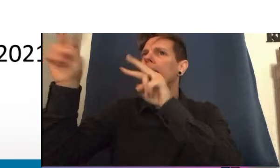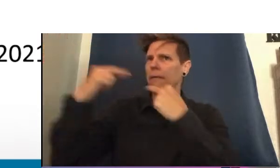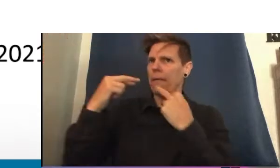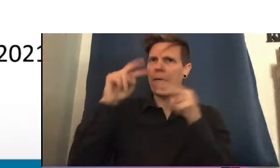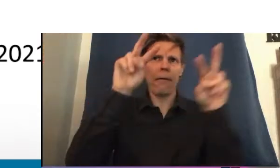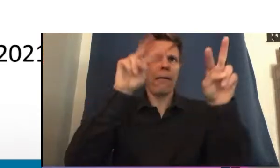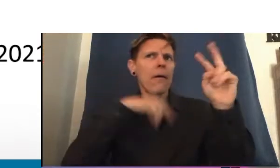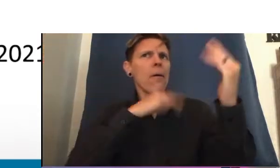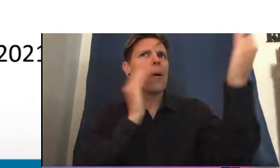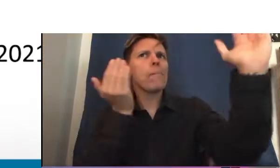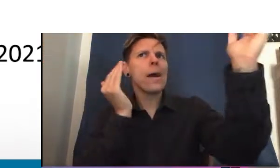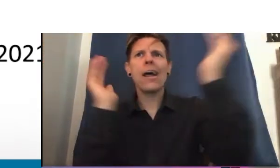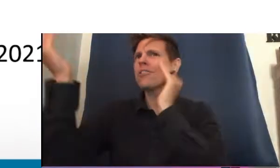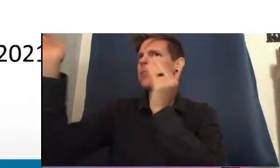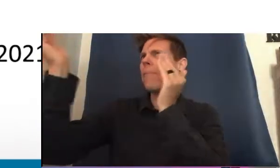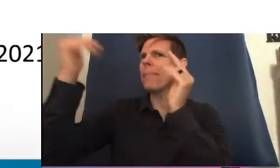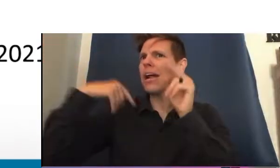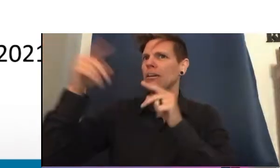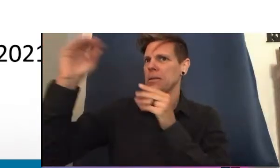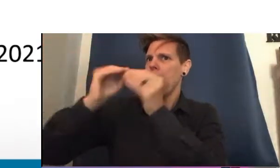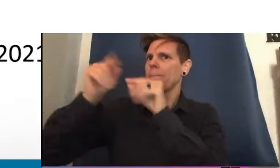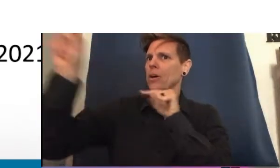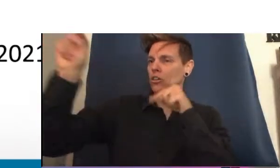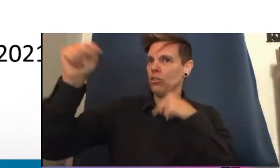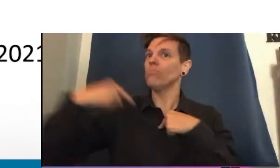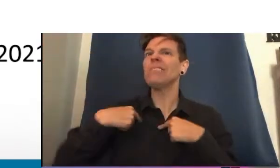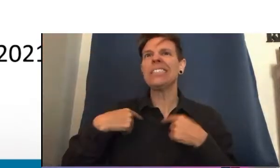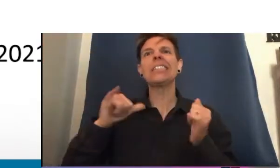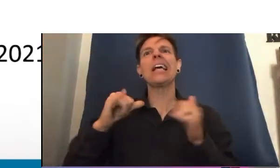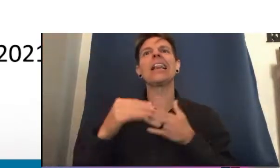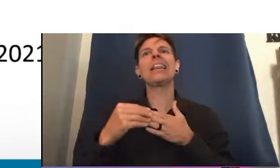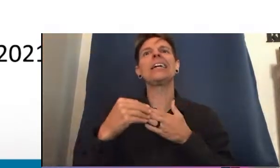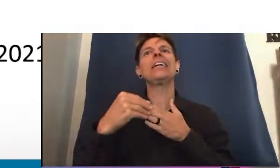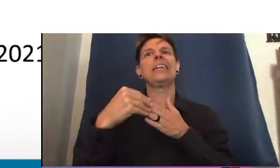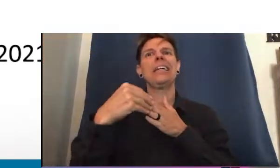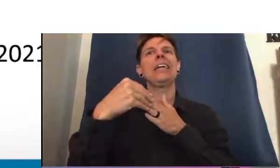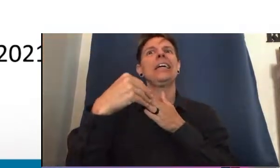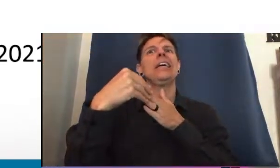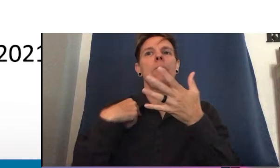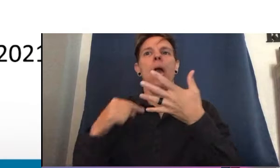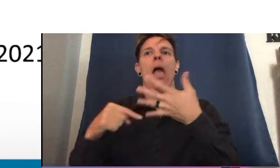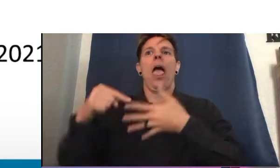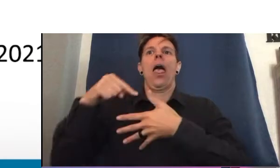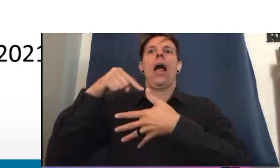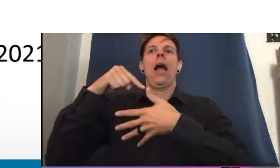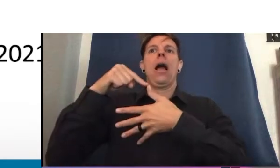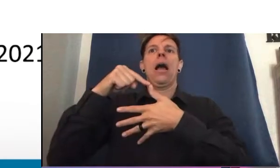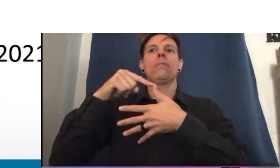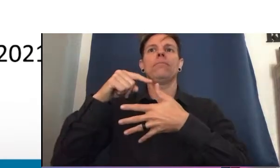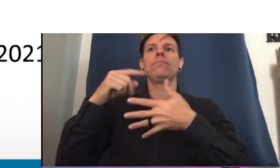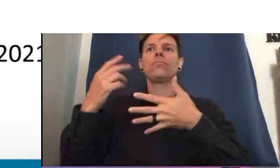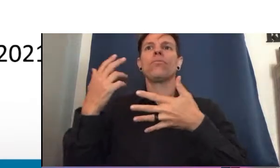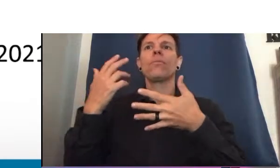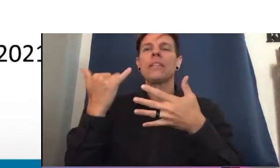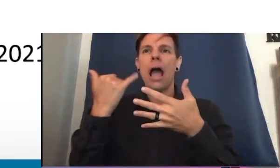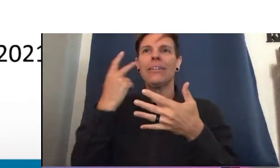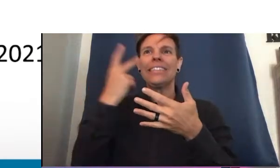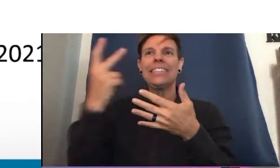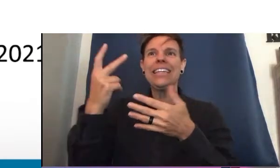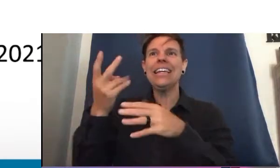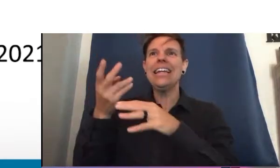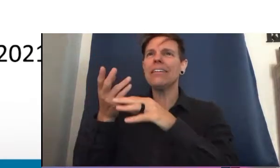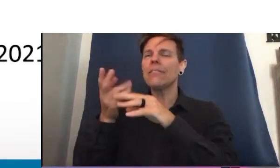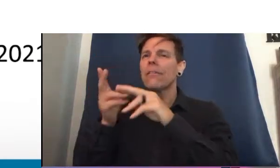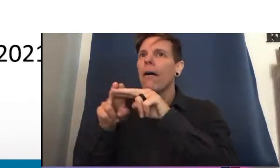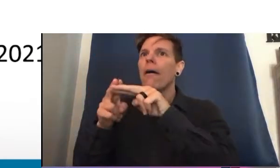had been leading the incidence forward during this period of time, but our rate of increase has slowed a little bit, and the other counties have